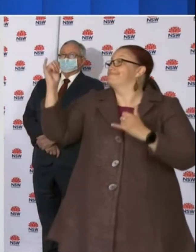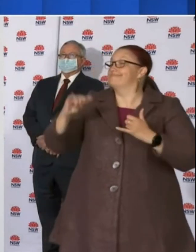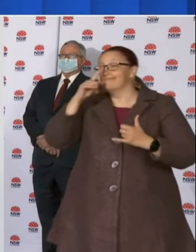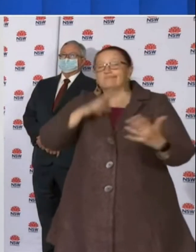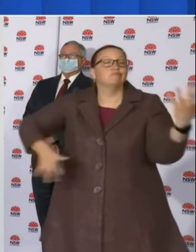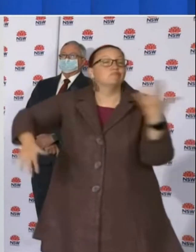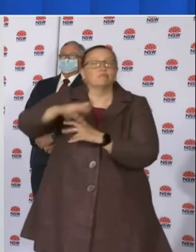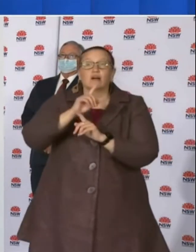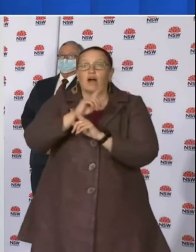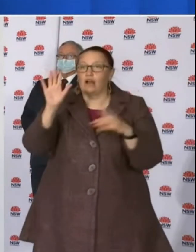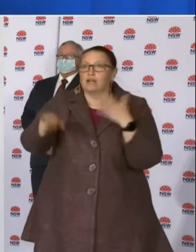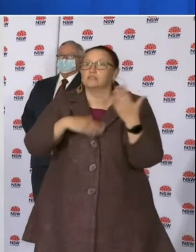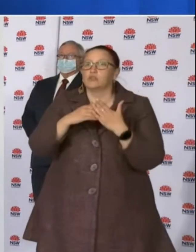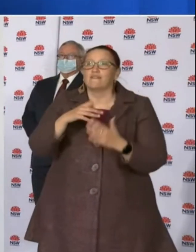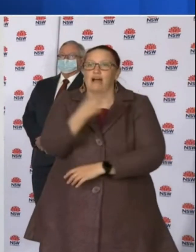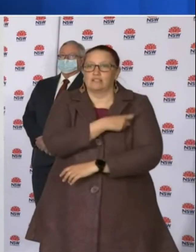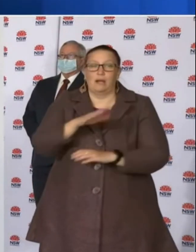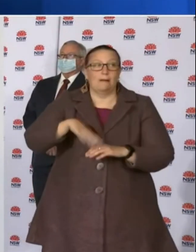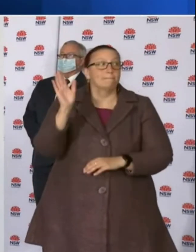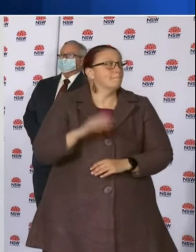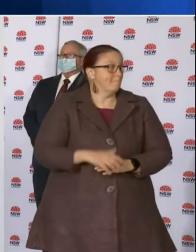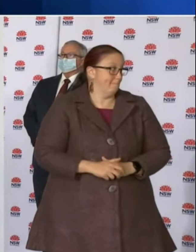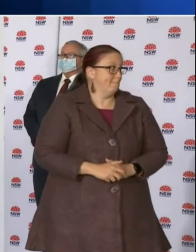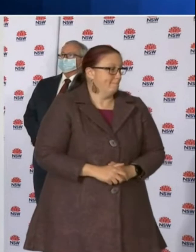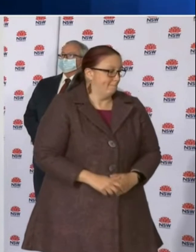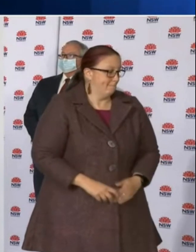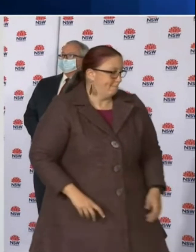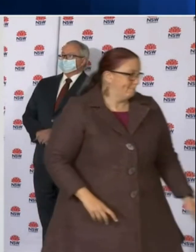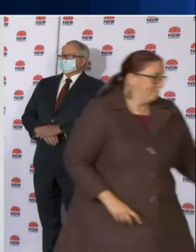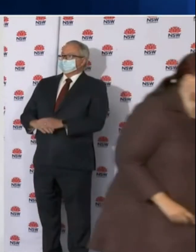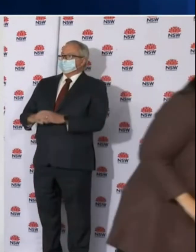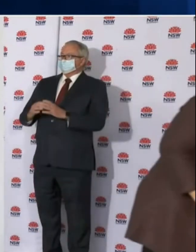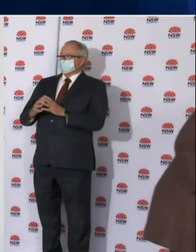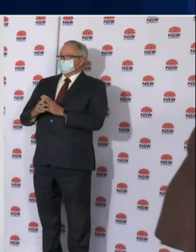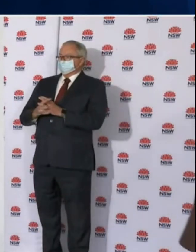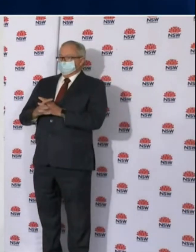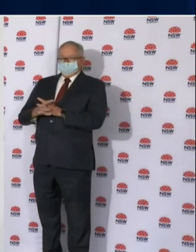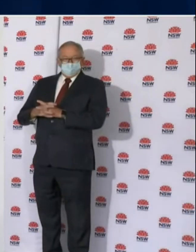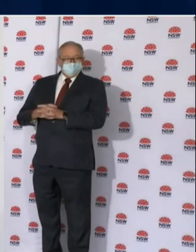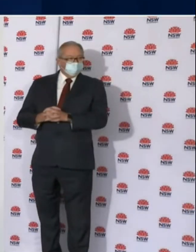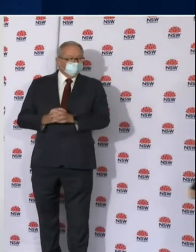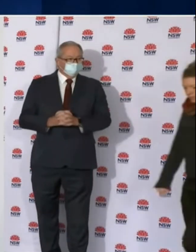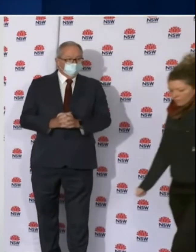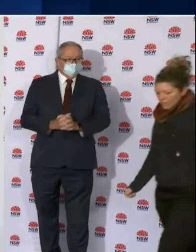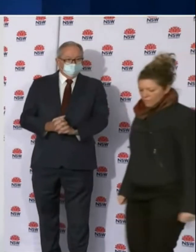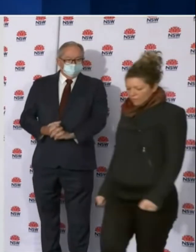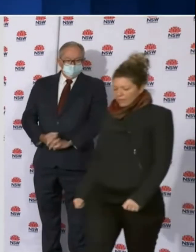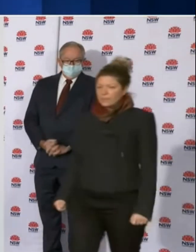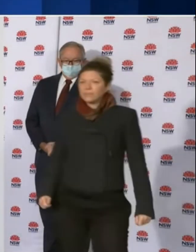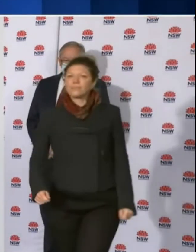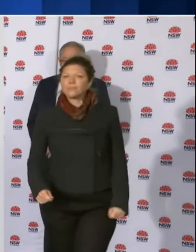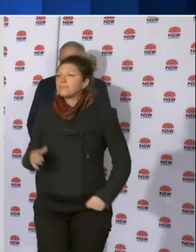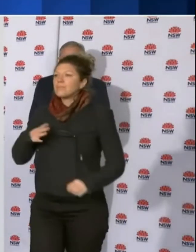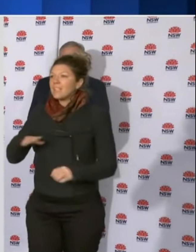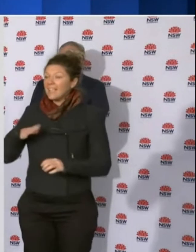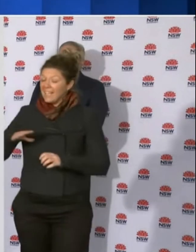have much higher rates of vaccination. So until that time, we obviously have to make sure that we can live as